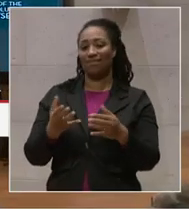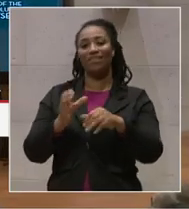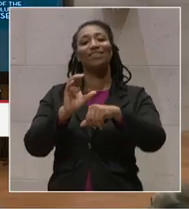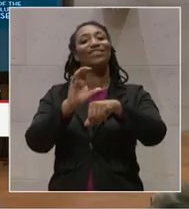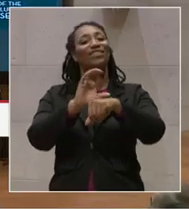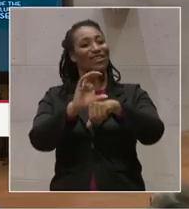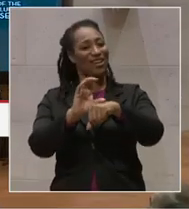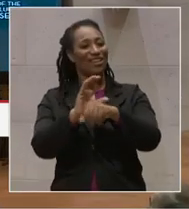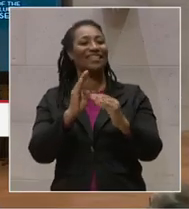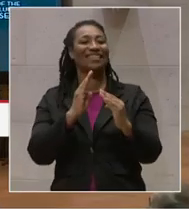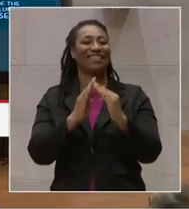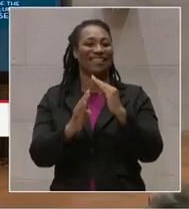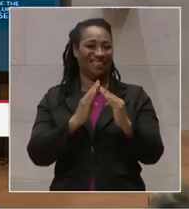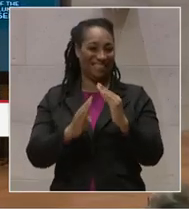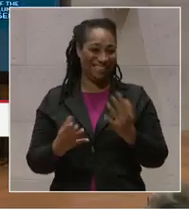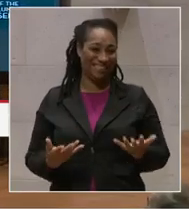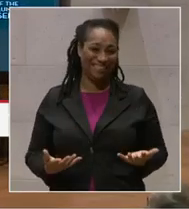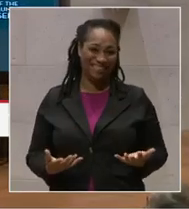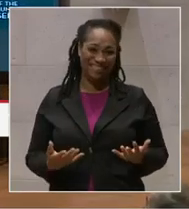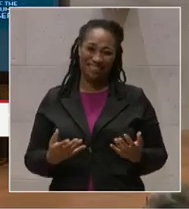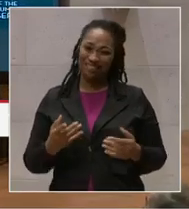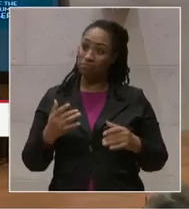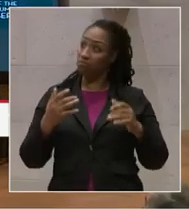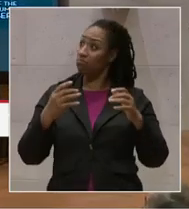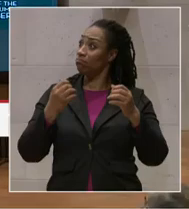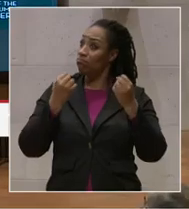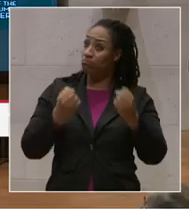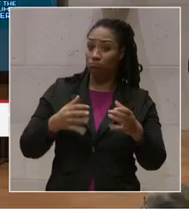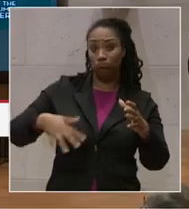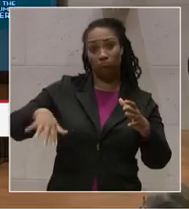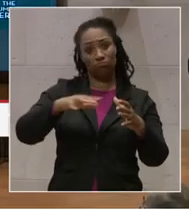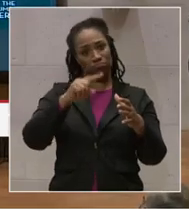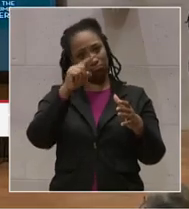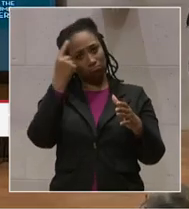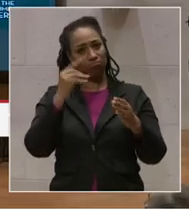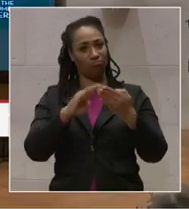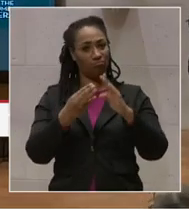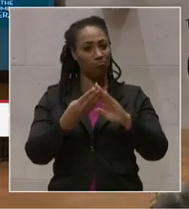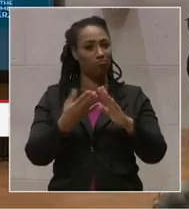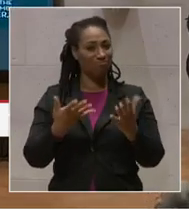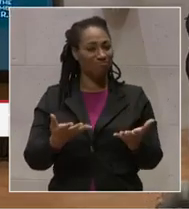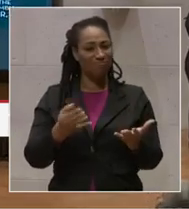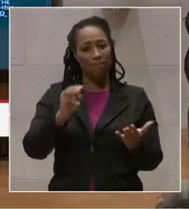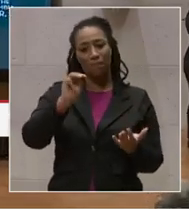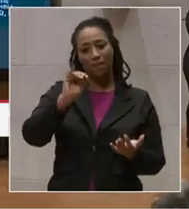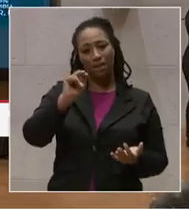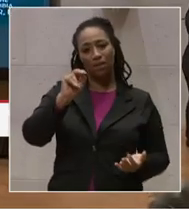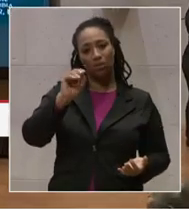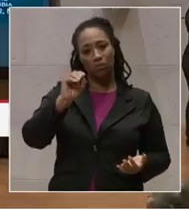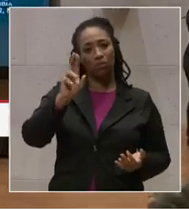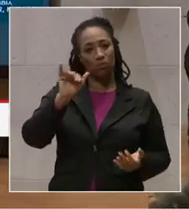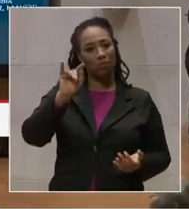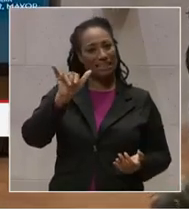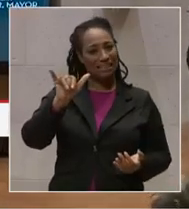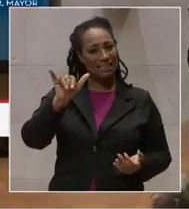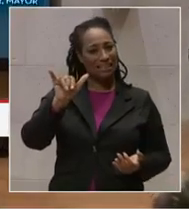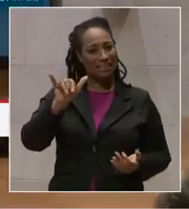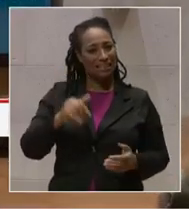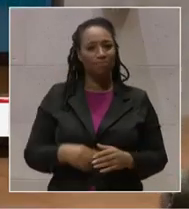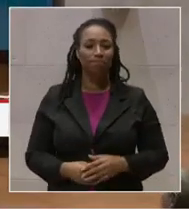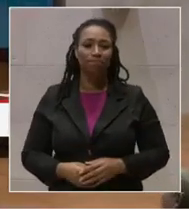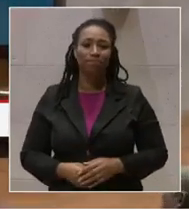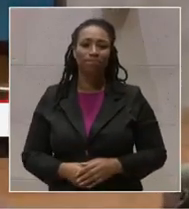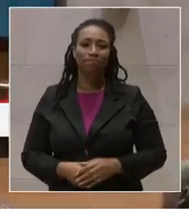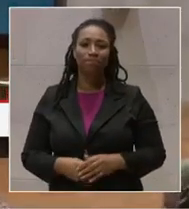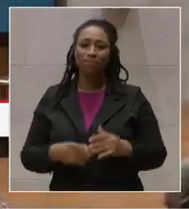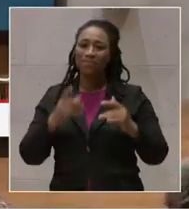look at what are the racial and economic equities and or disparities in the city. And you can